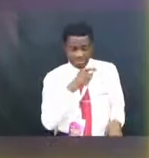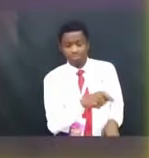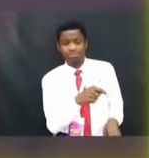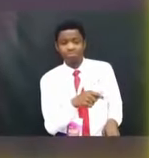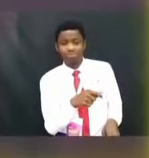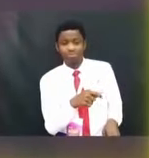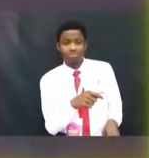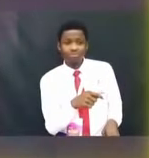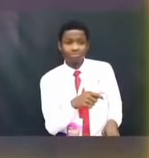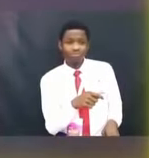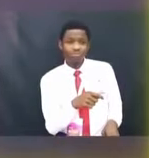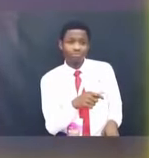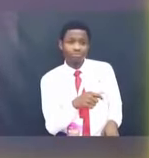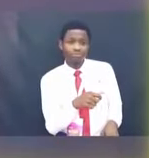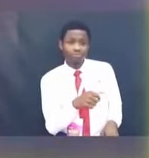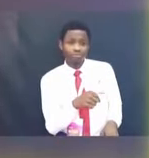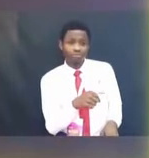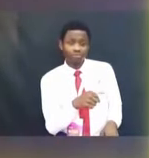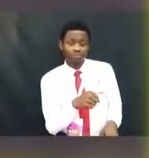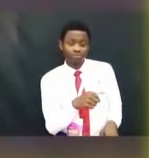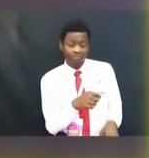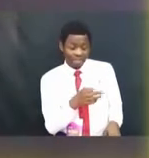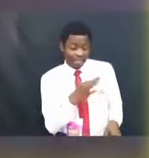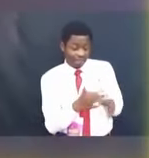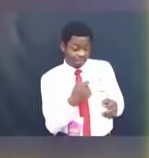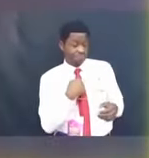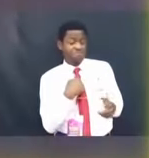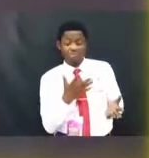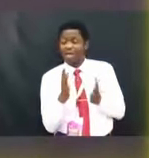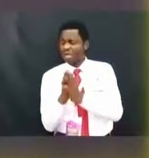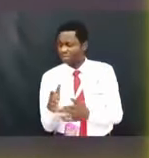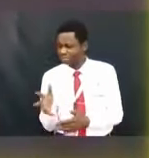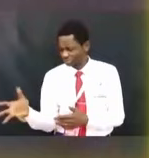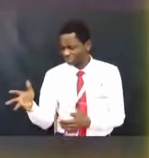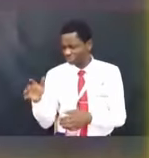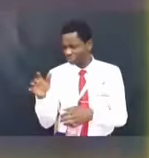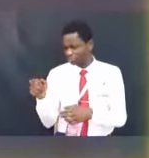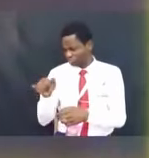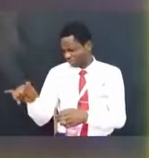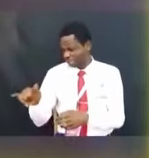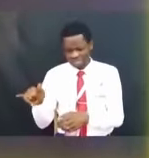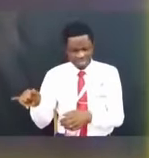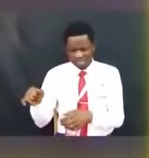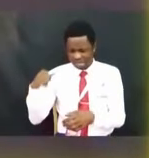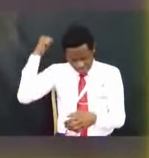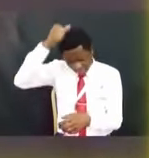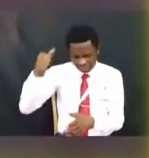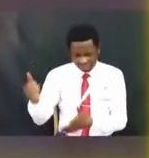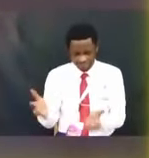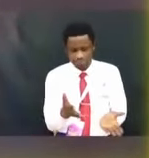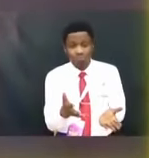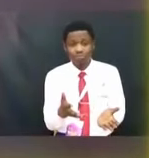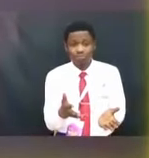Abisha, I would have said, but you are also anointed." But David knows that man, his anointing is public. It's